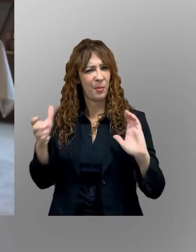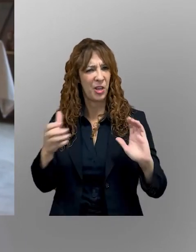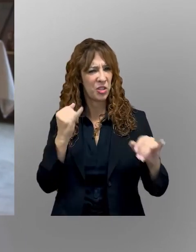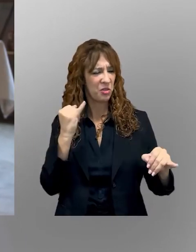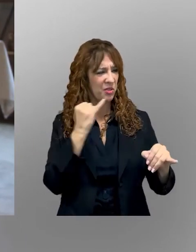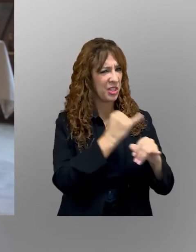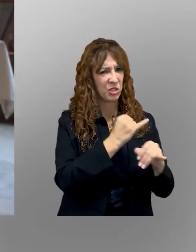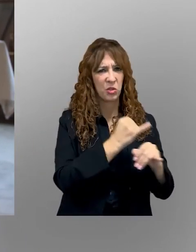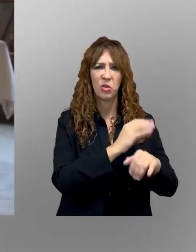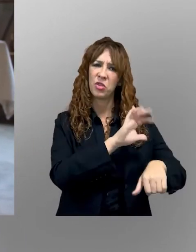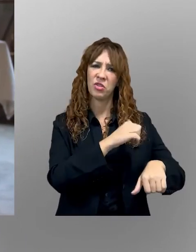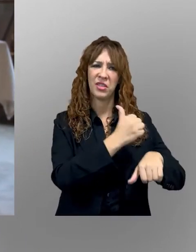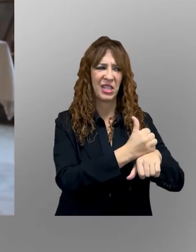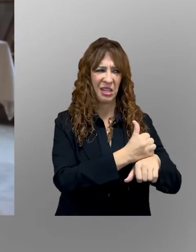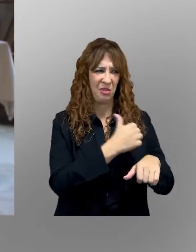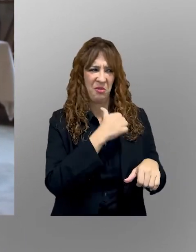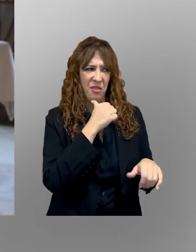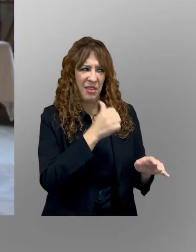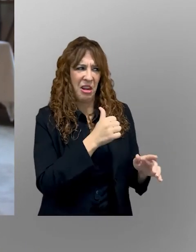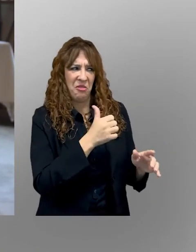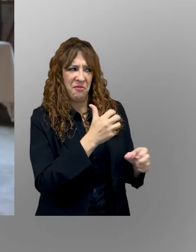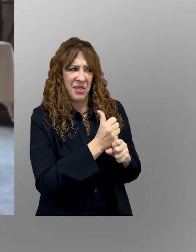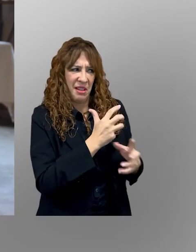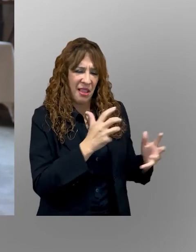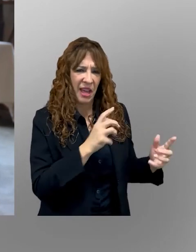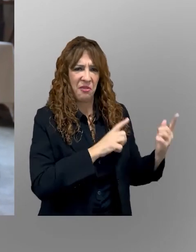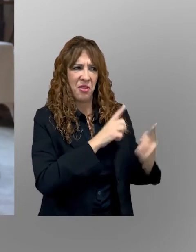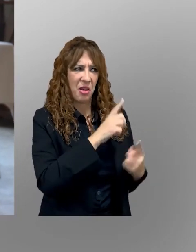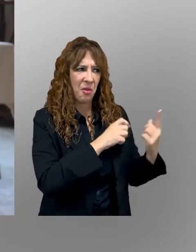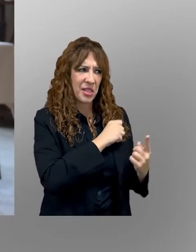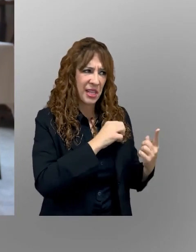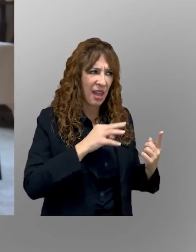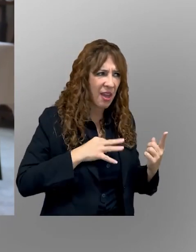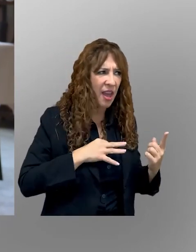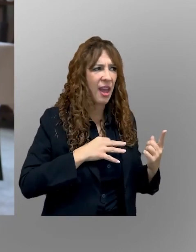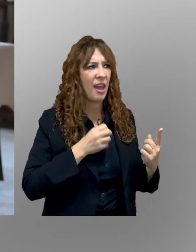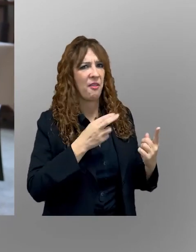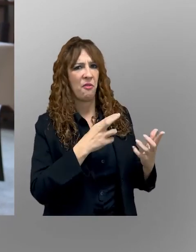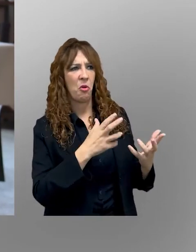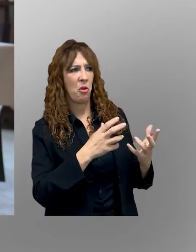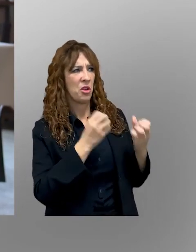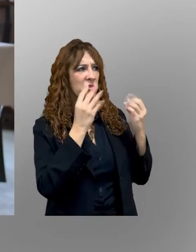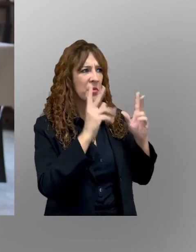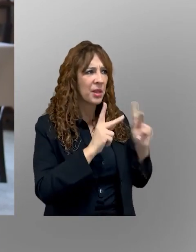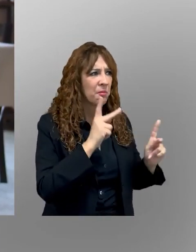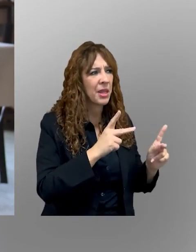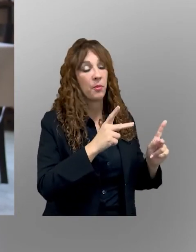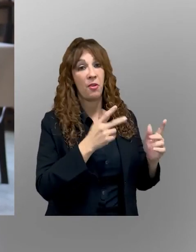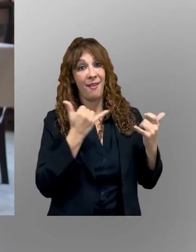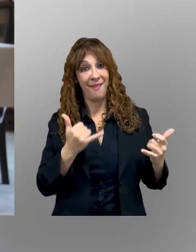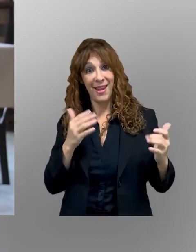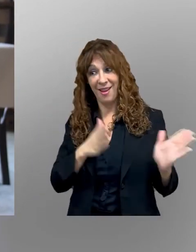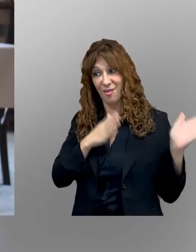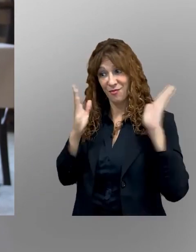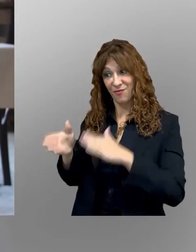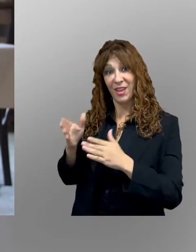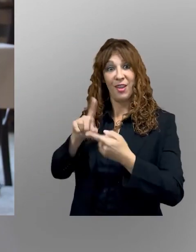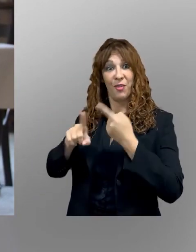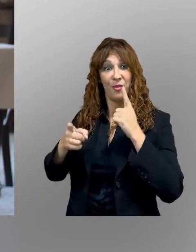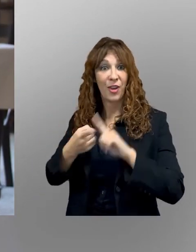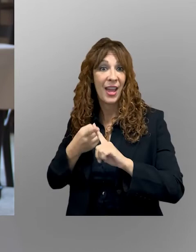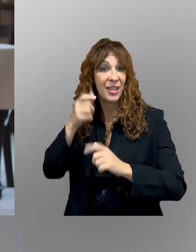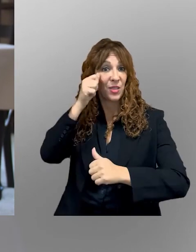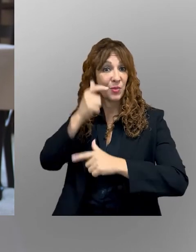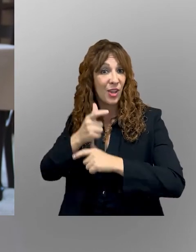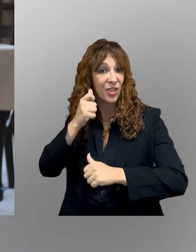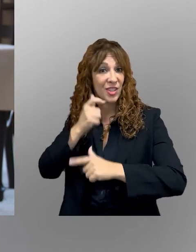more of an institutional setting to where they don't get a lot of that one-on-one time with staff or with housemates, or in this case, like friends, brothers,